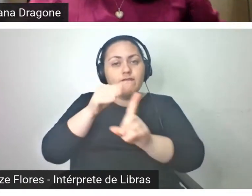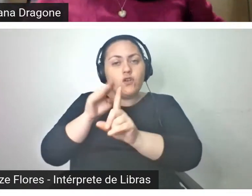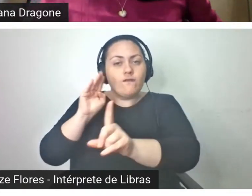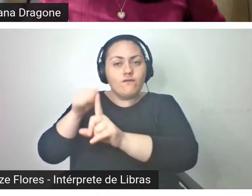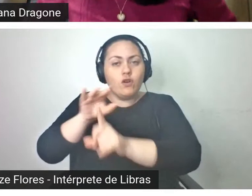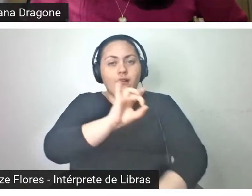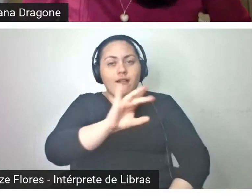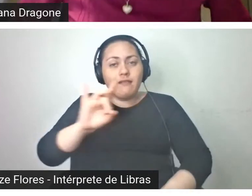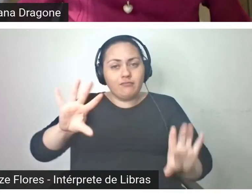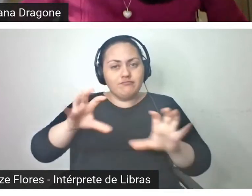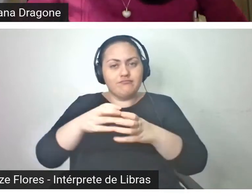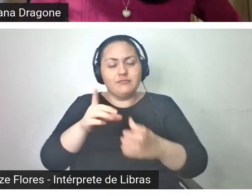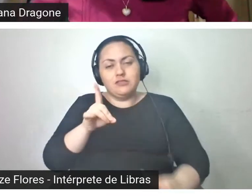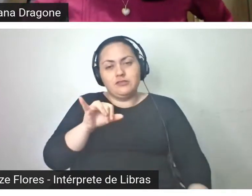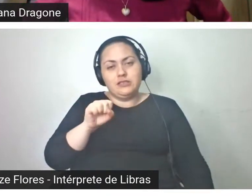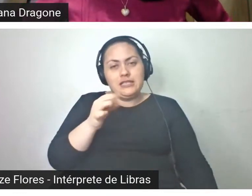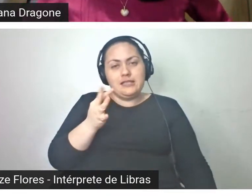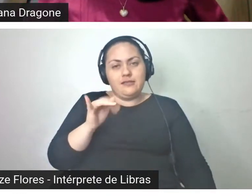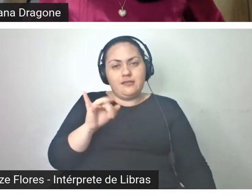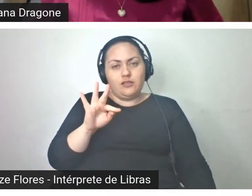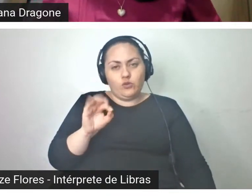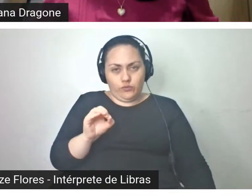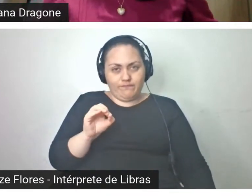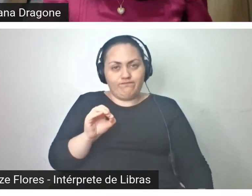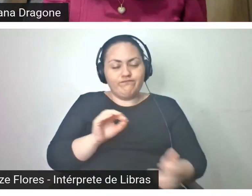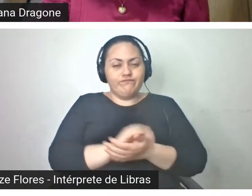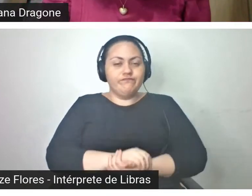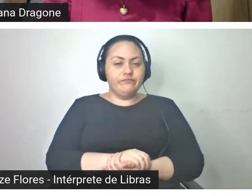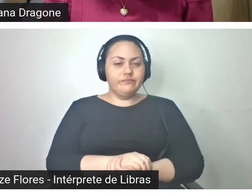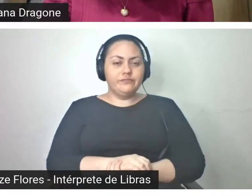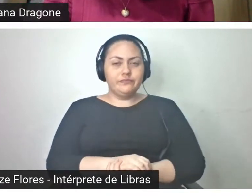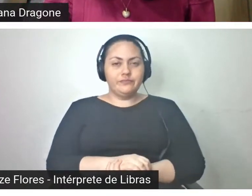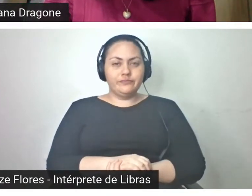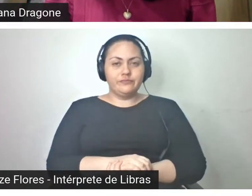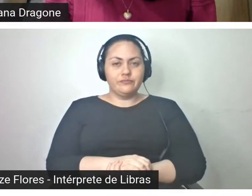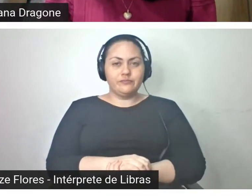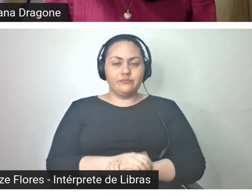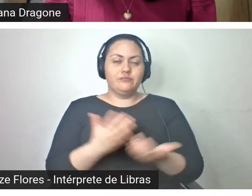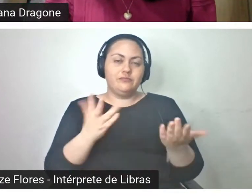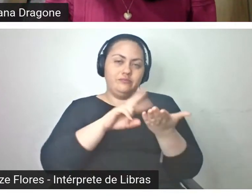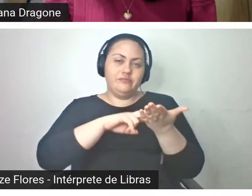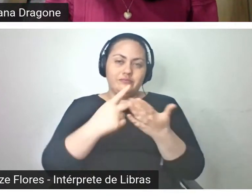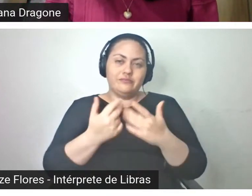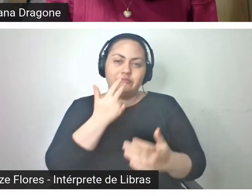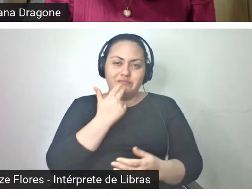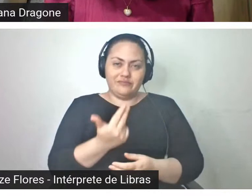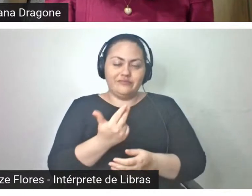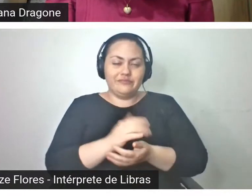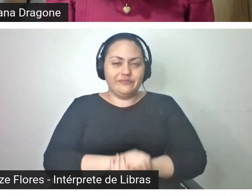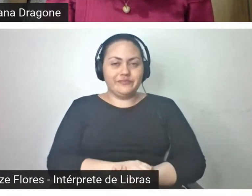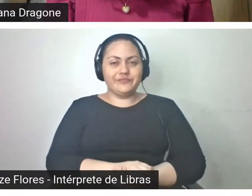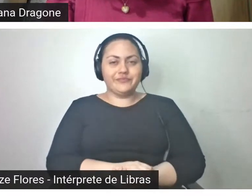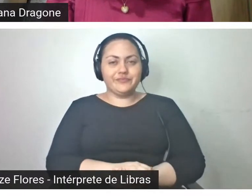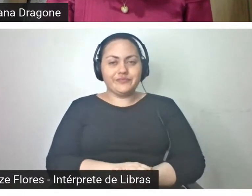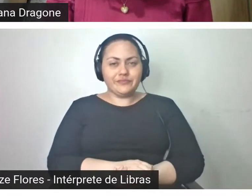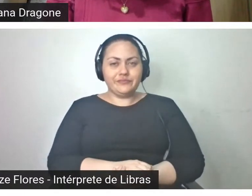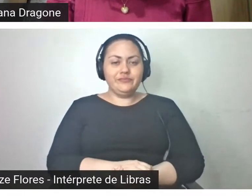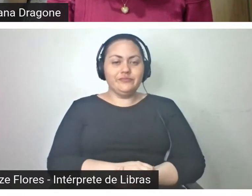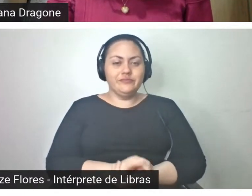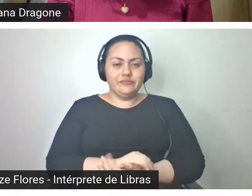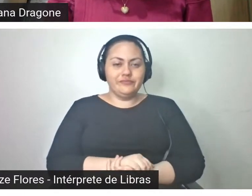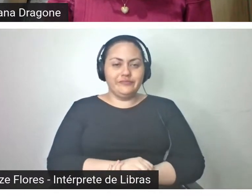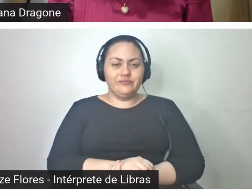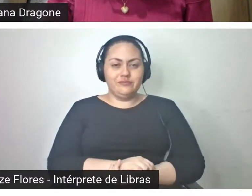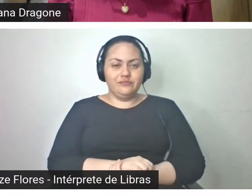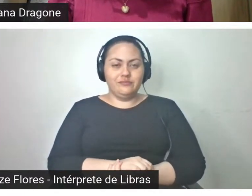She said that you talked about, in your talk, you mentioned about what's the criteria for the distribution